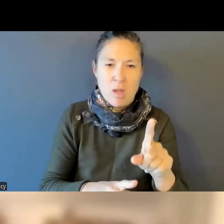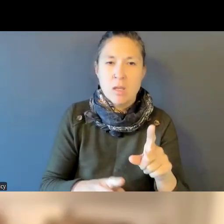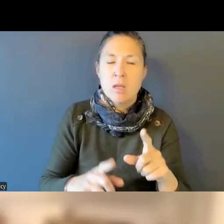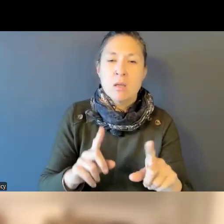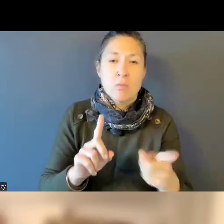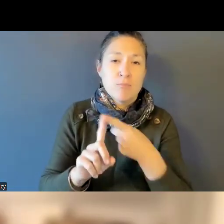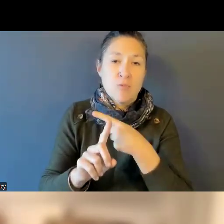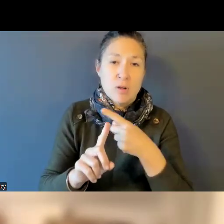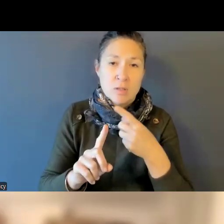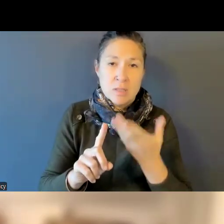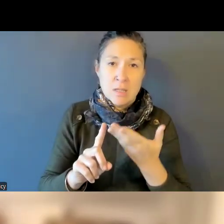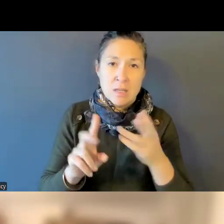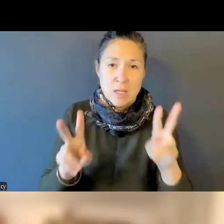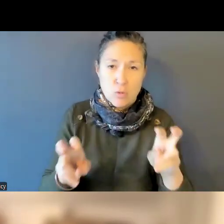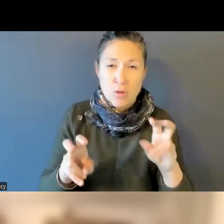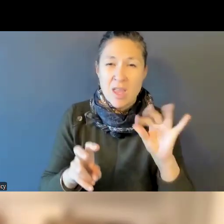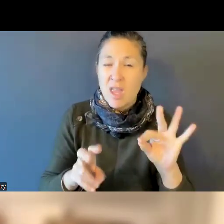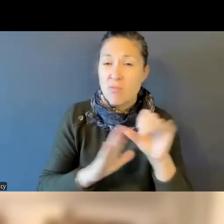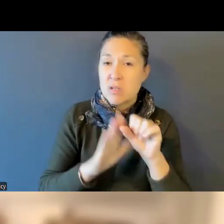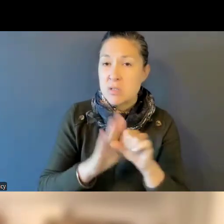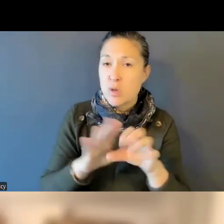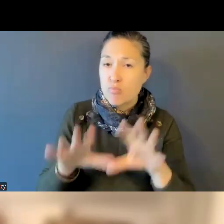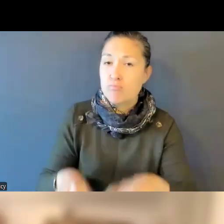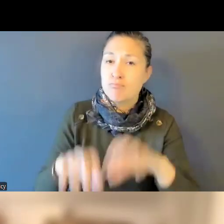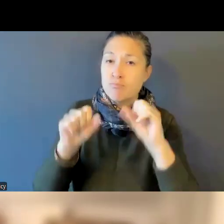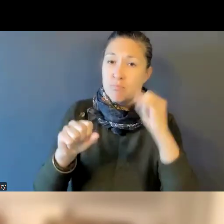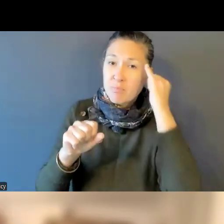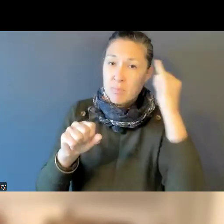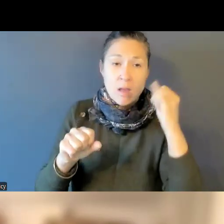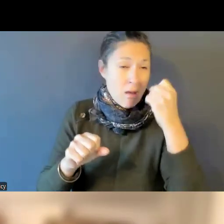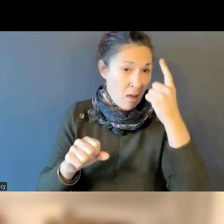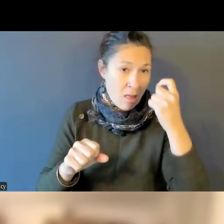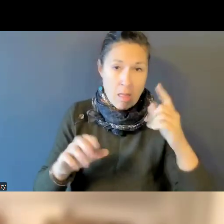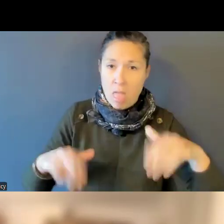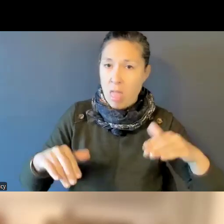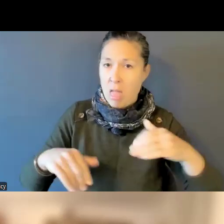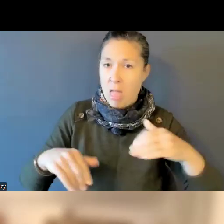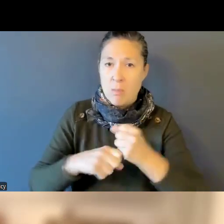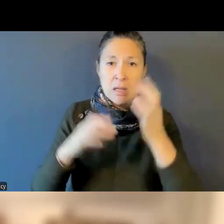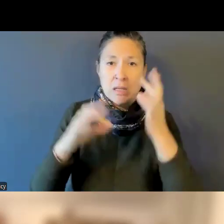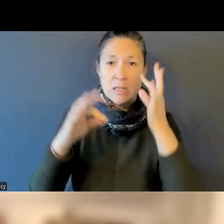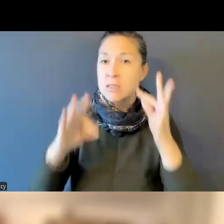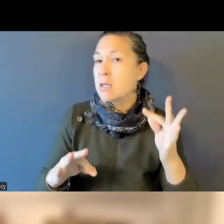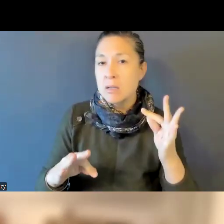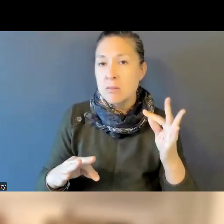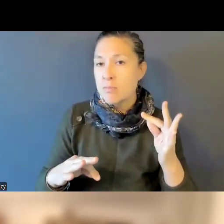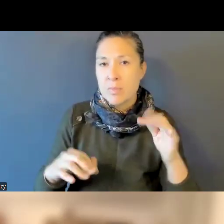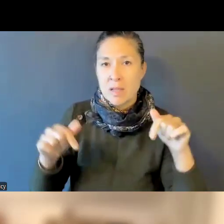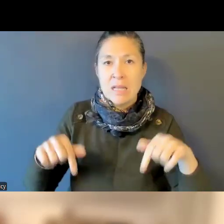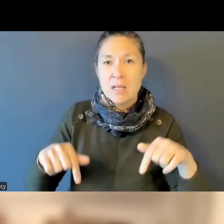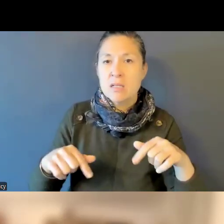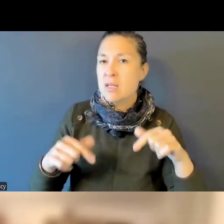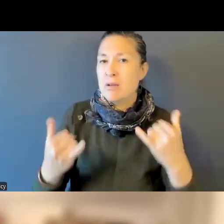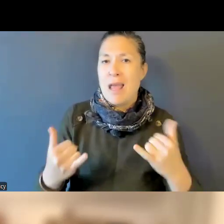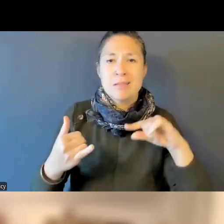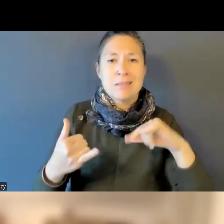the state moves forward with these ideas and no decisions have been made about any of these, that's the purpose of collecting feedback, the